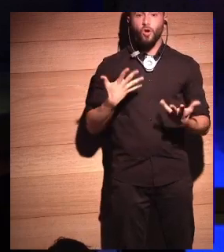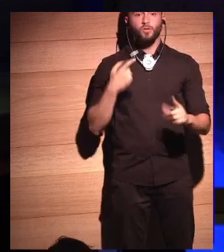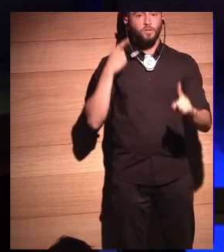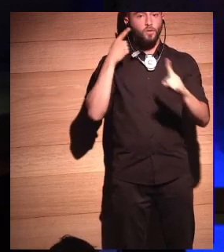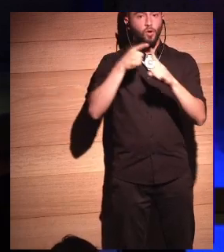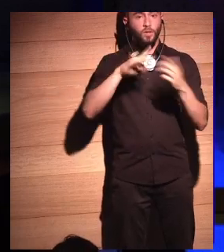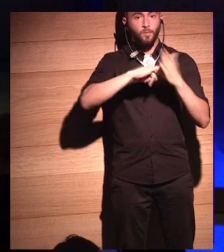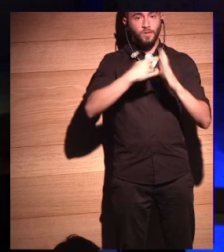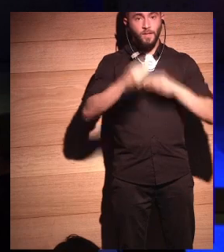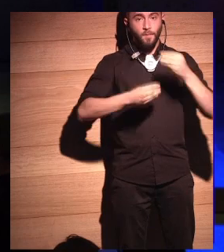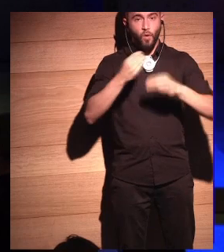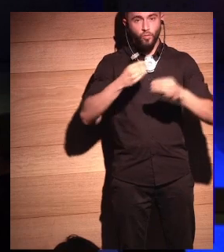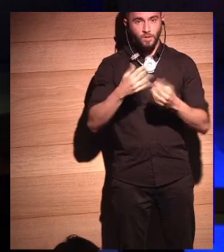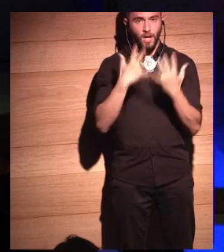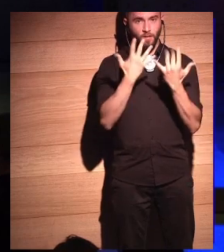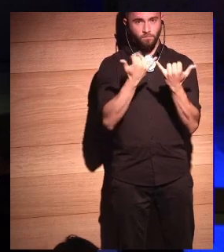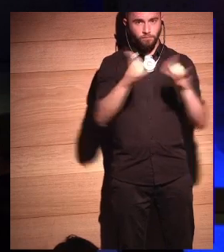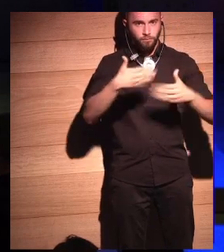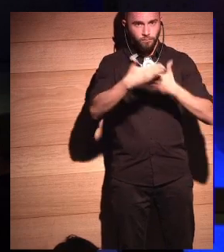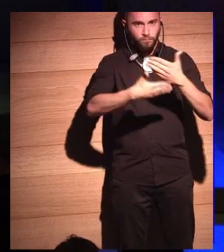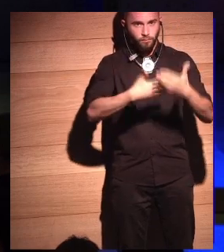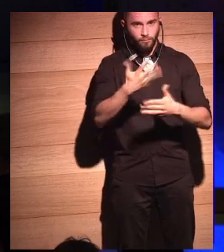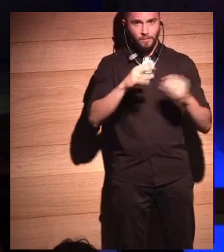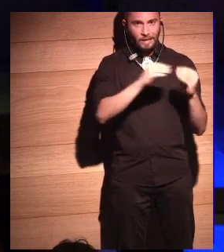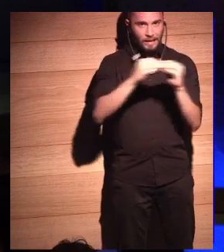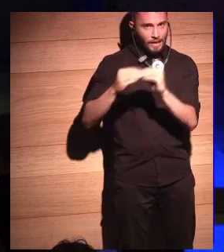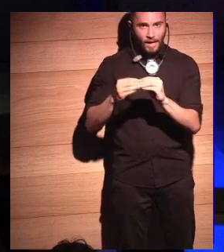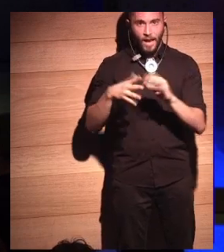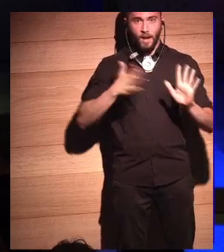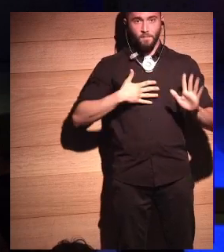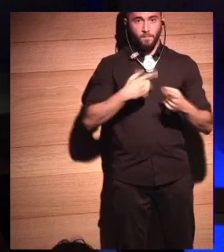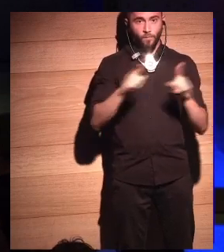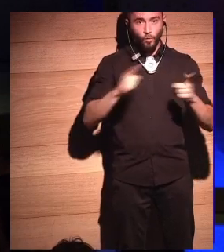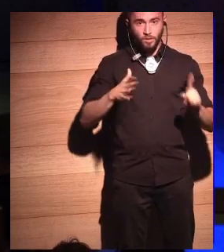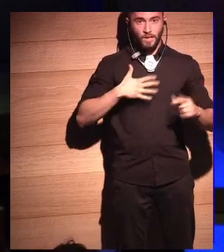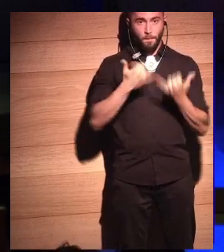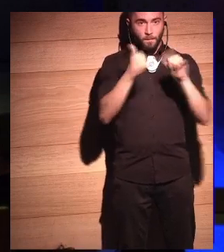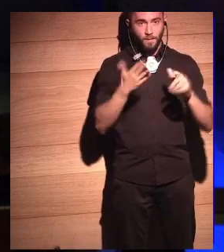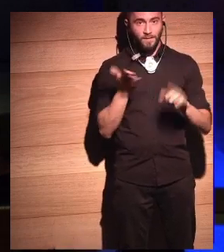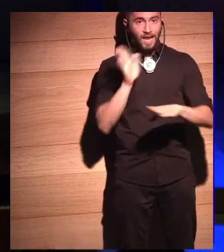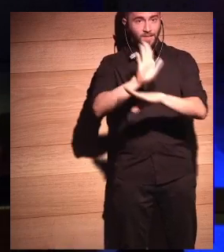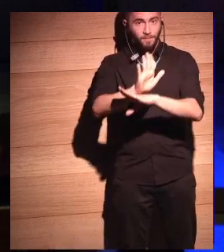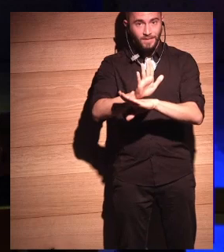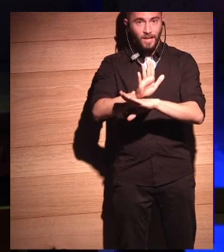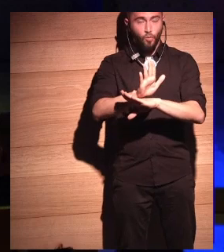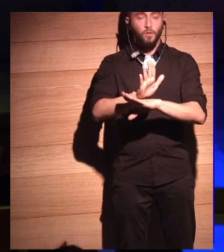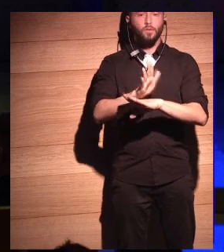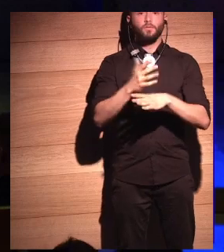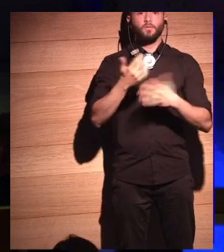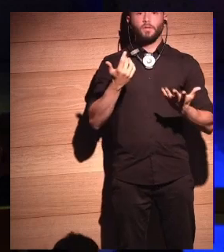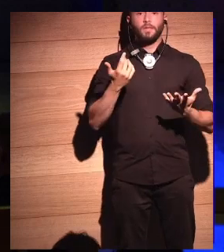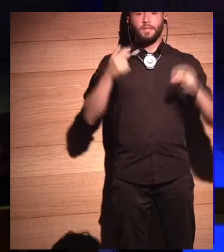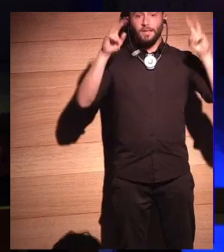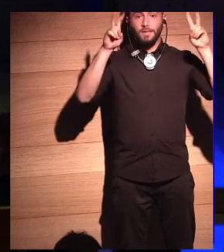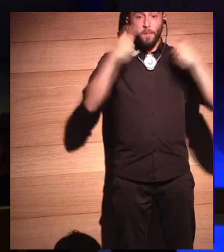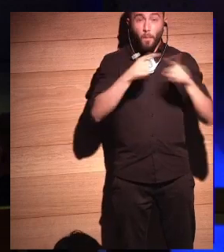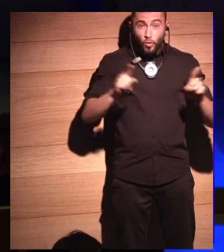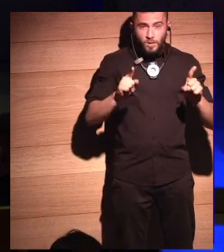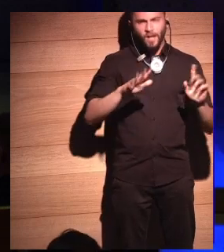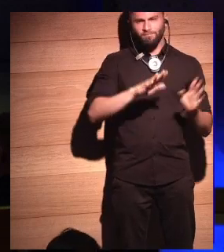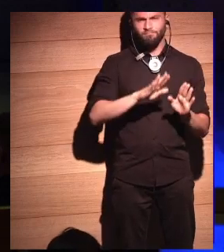is that my shows are not solely about music anymore. it's also about movement. It's